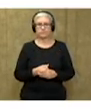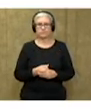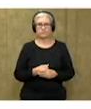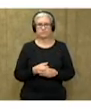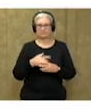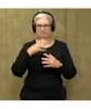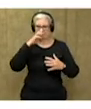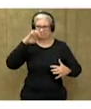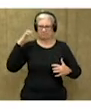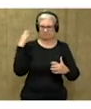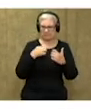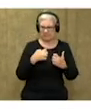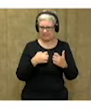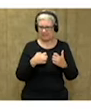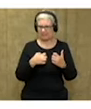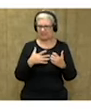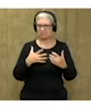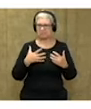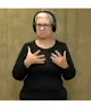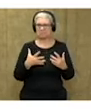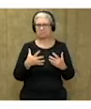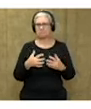there's aggressive or being mean.